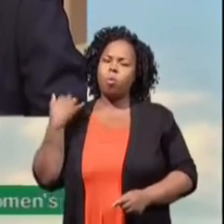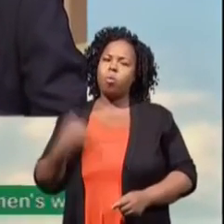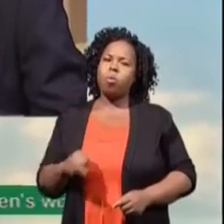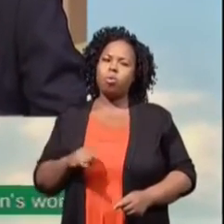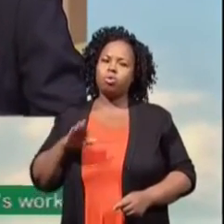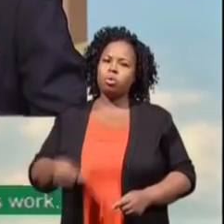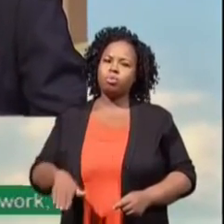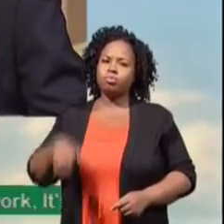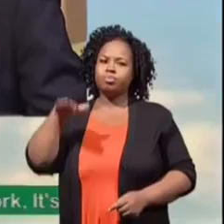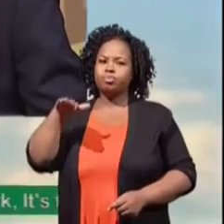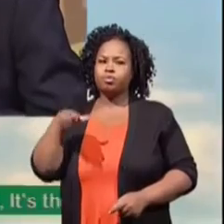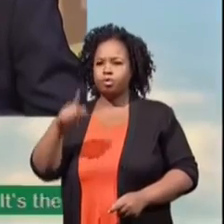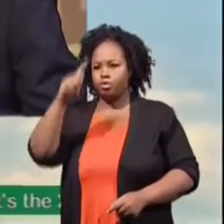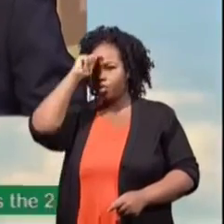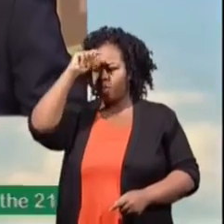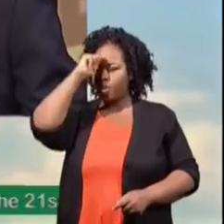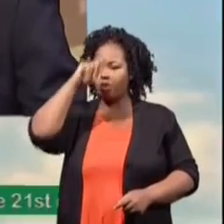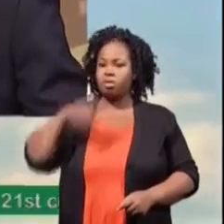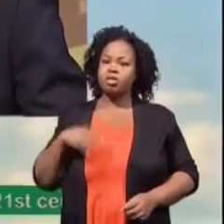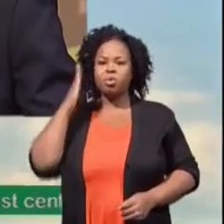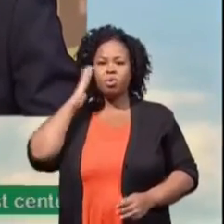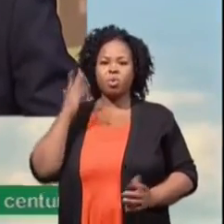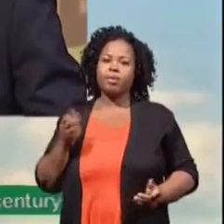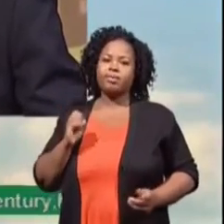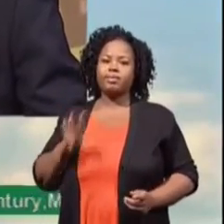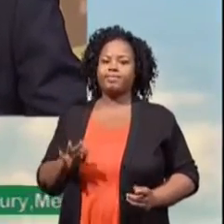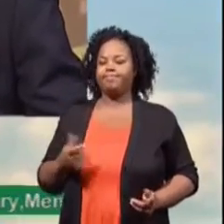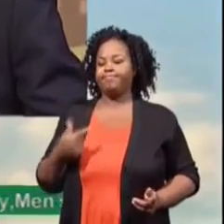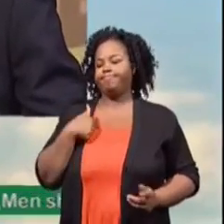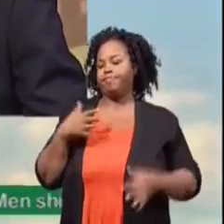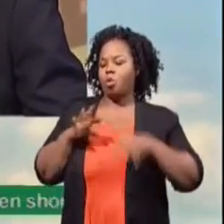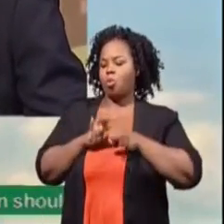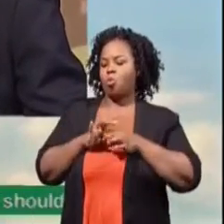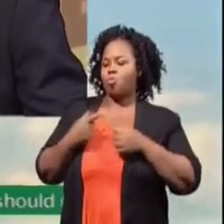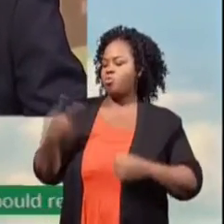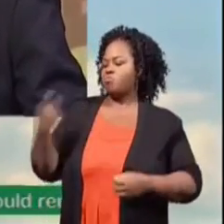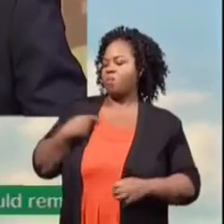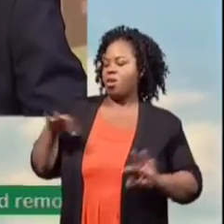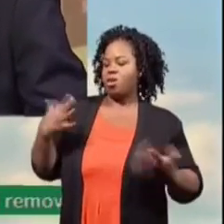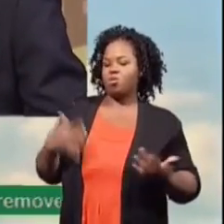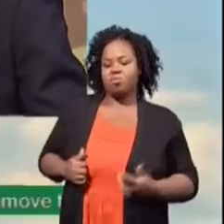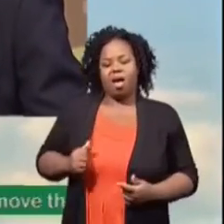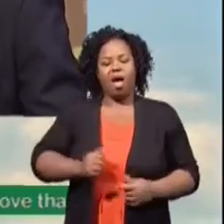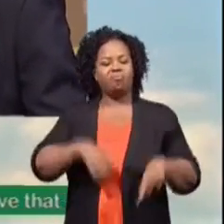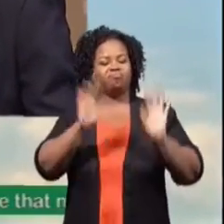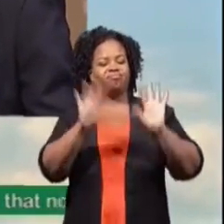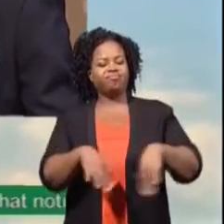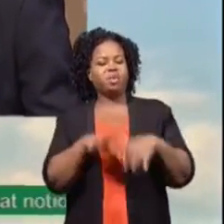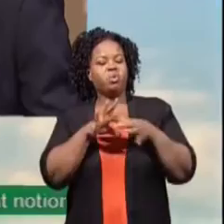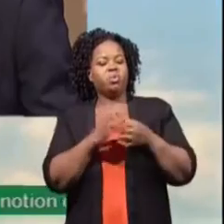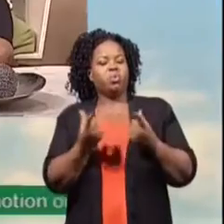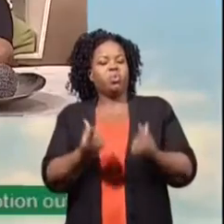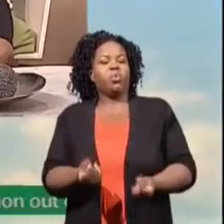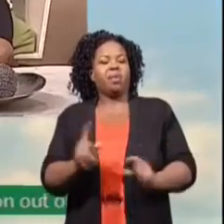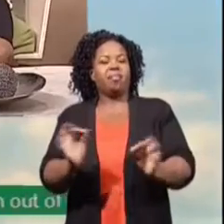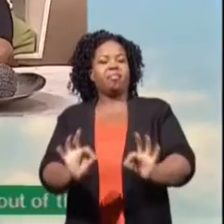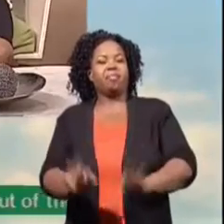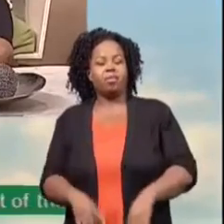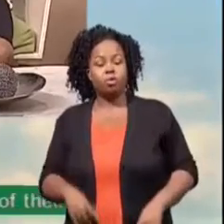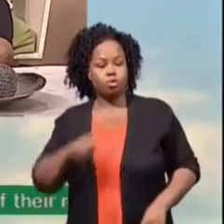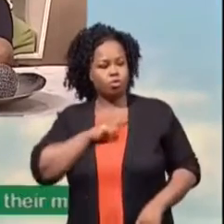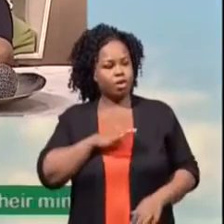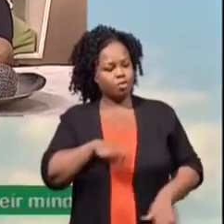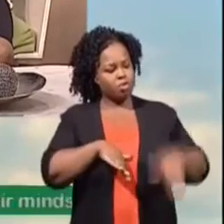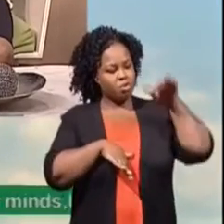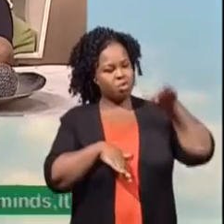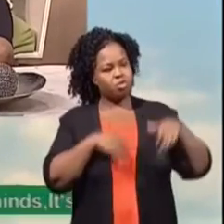godisa bashimani a tseba hore ha e mona o bane ha ke patalwe ha re le sekgile la ya wena ke re ngwana mchimene o tlo hola a tseba hore wena